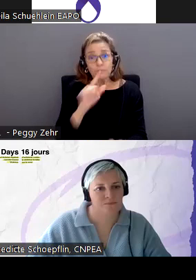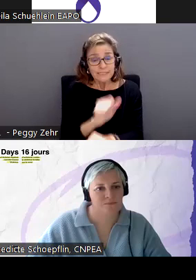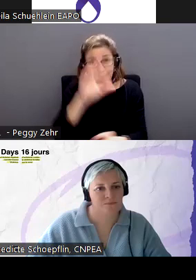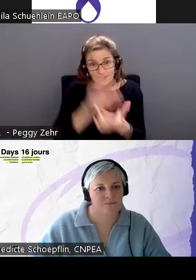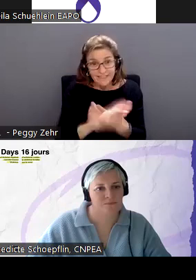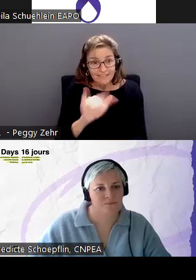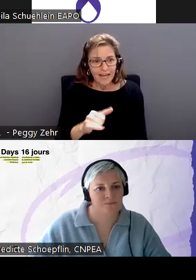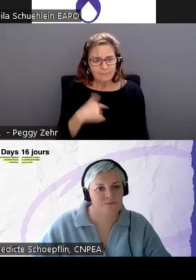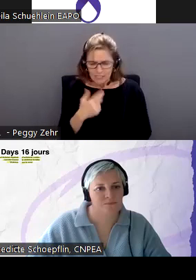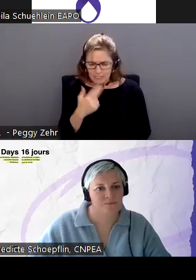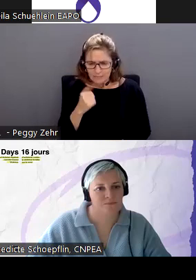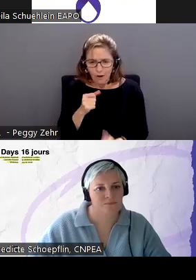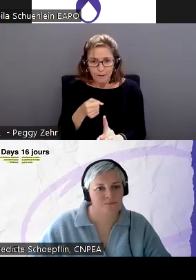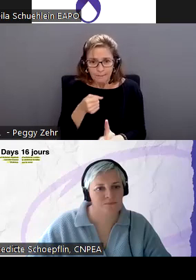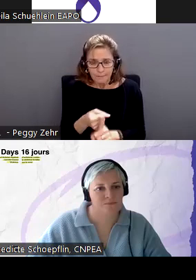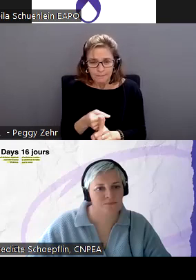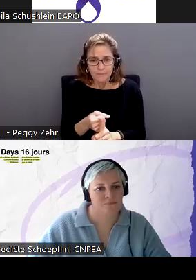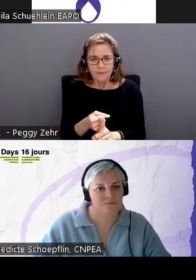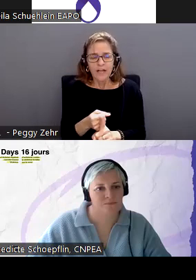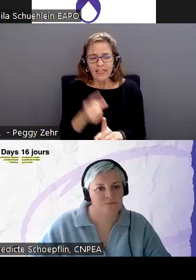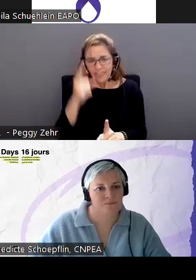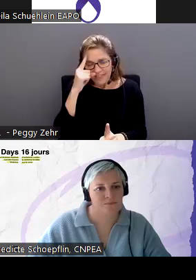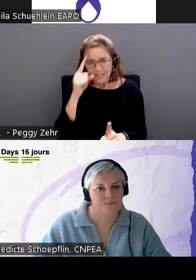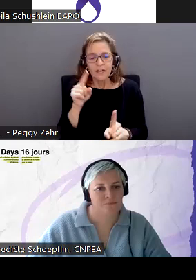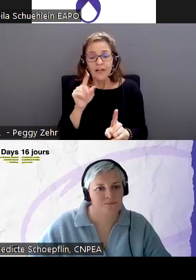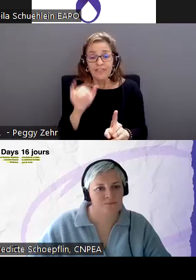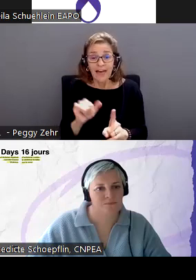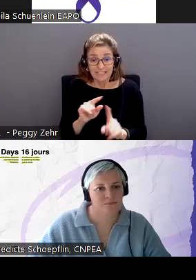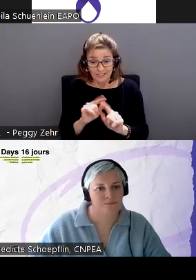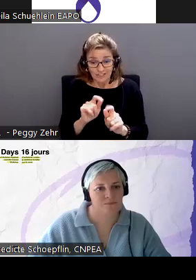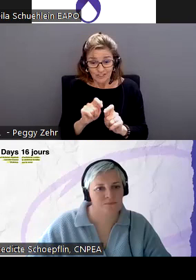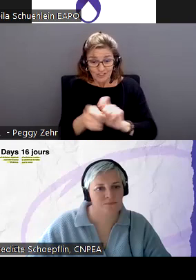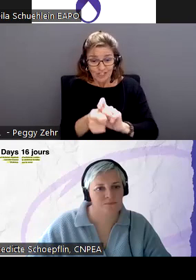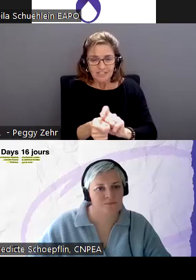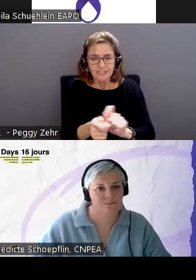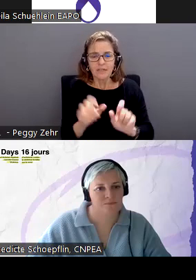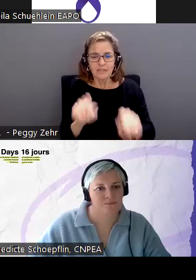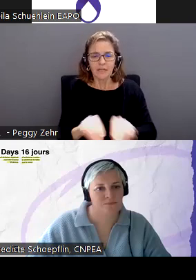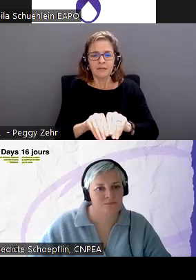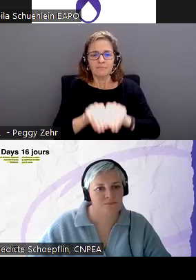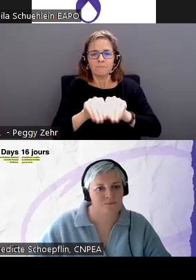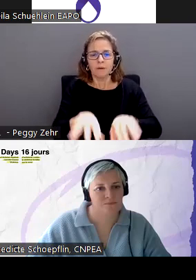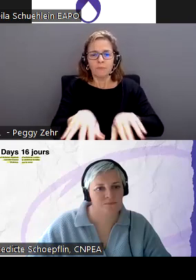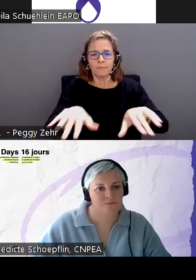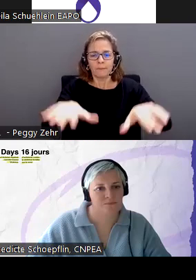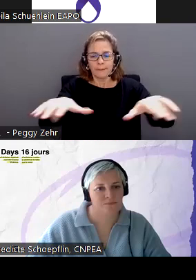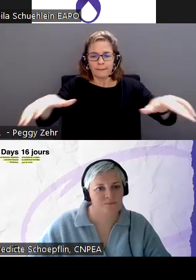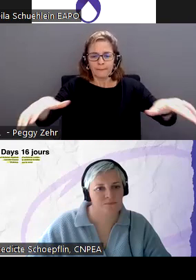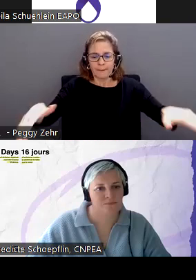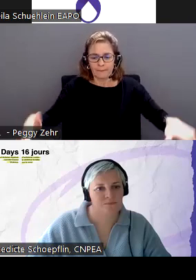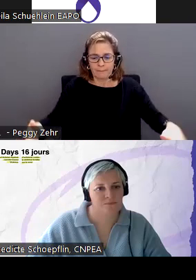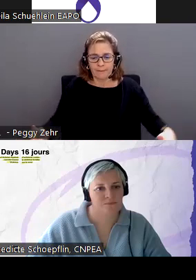we took it at the level of the encounter, one person and another, and we brought ourselves into